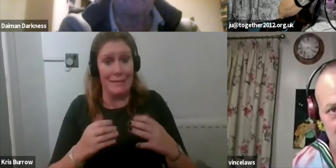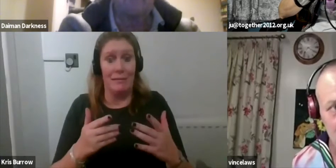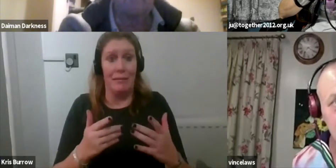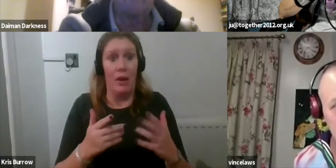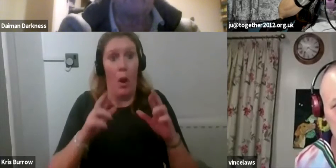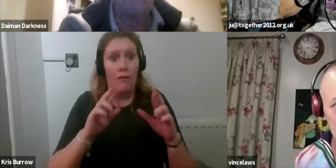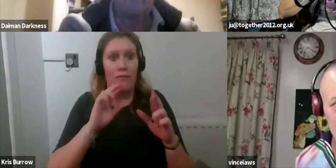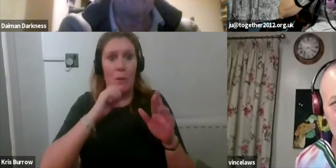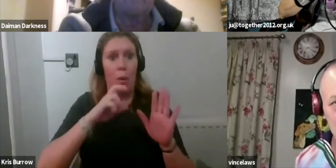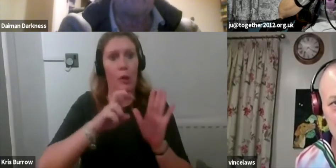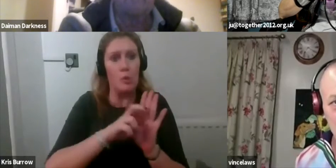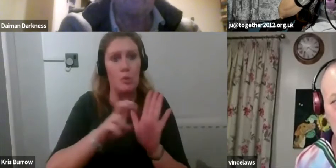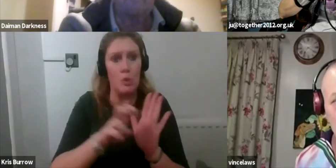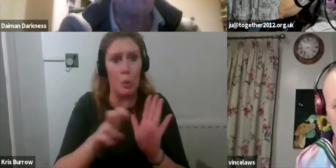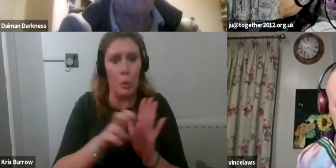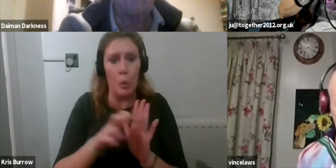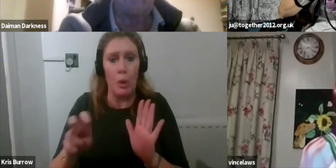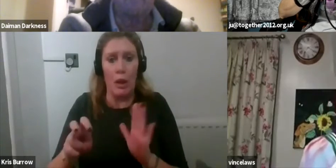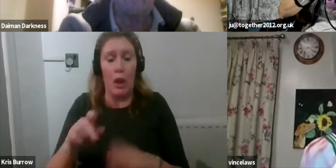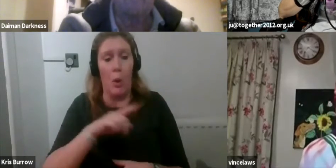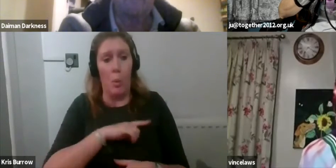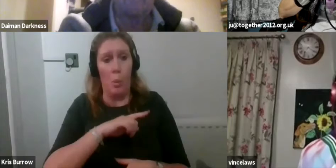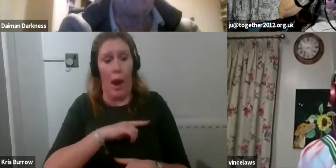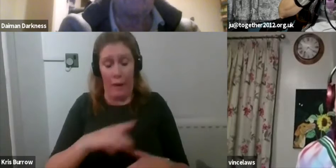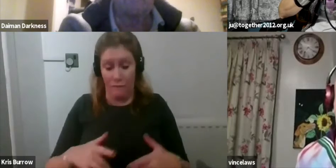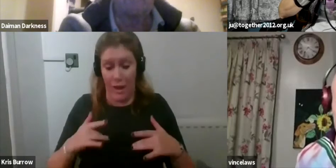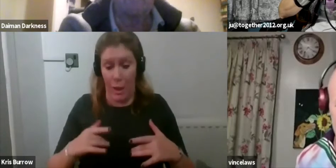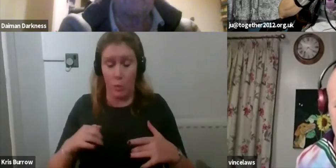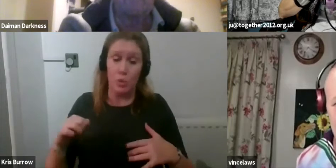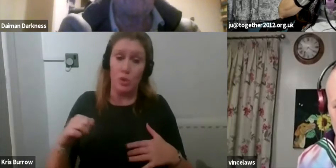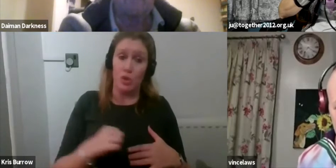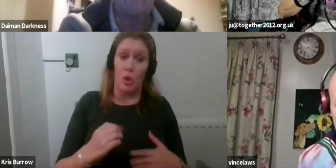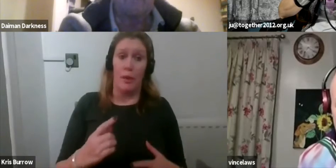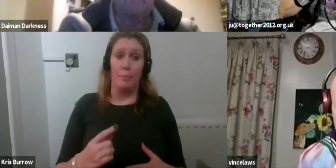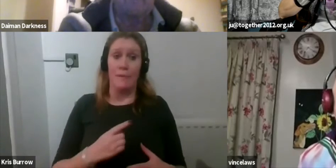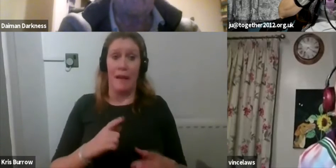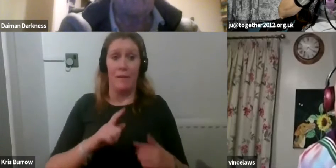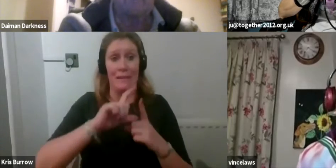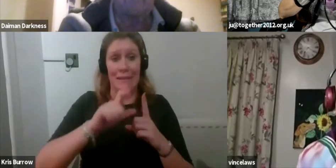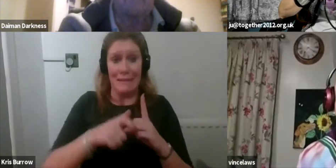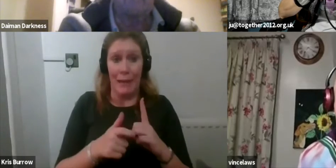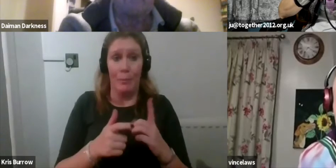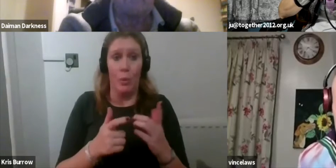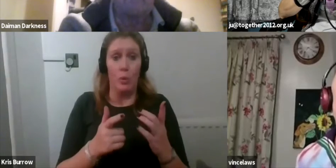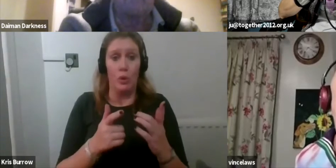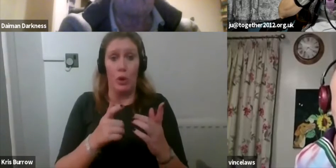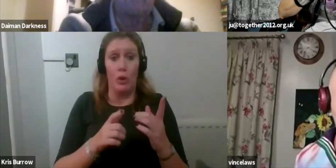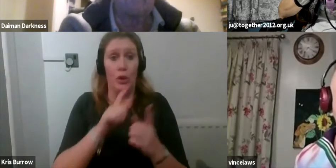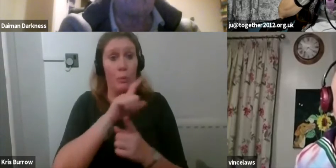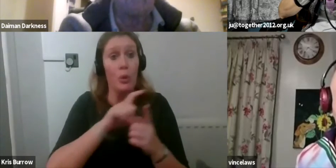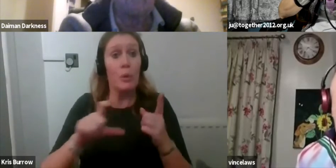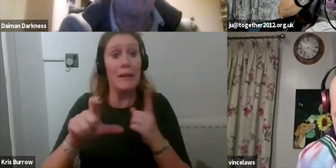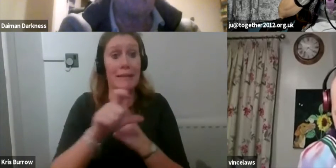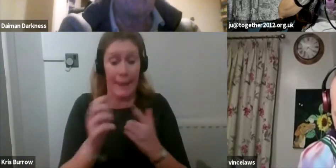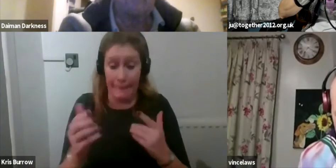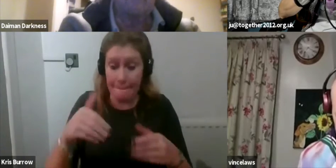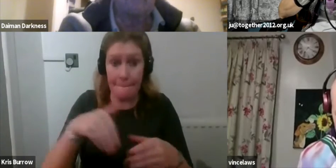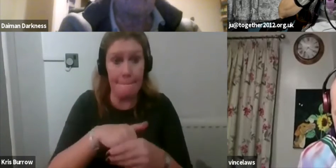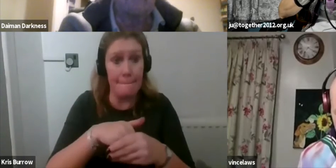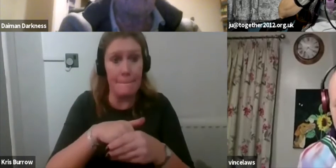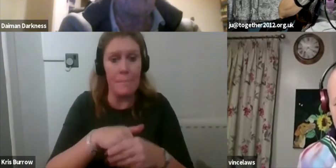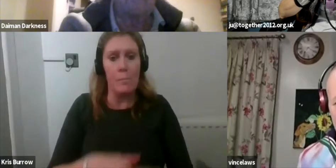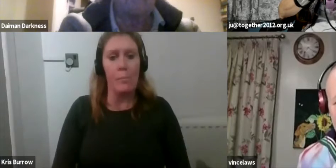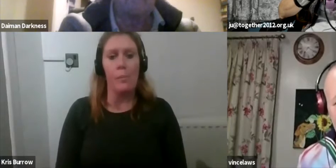Damien said, to put disabled people right full on stage, and we can do all those things. It's crazy